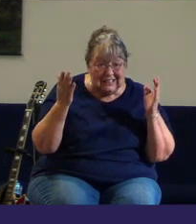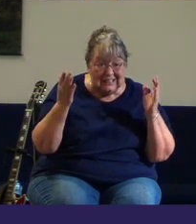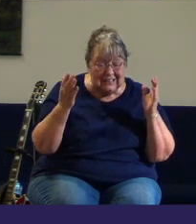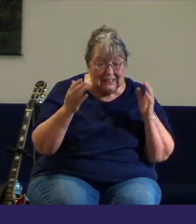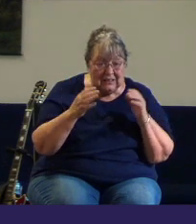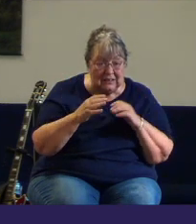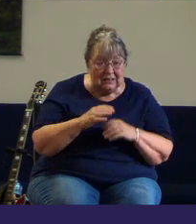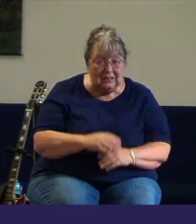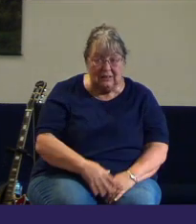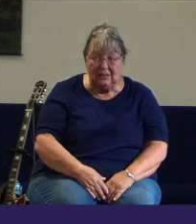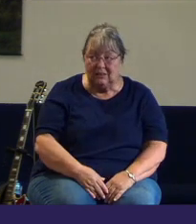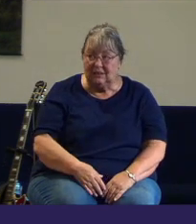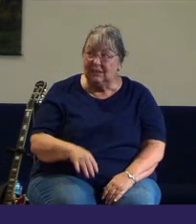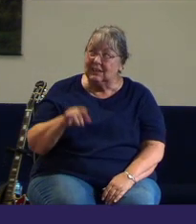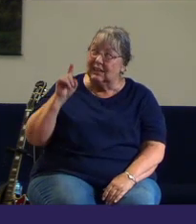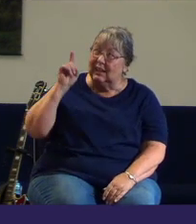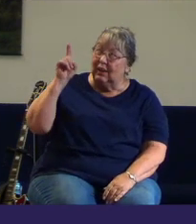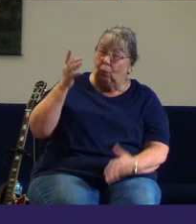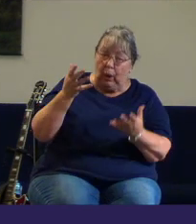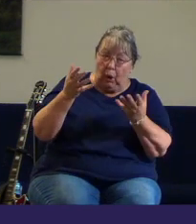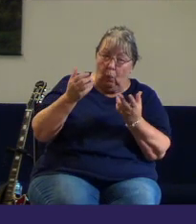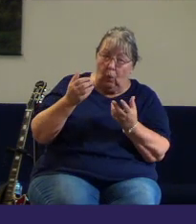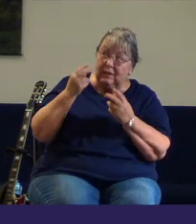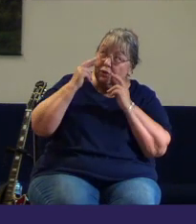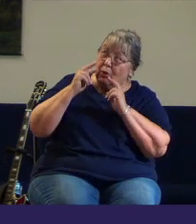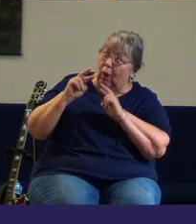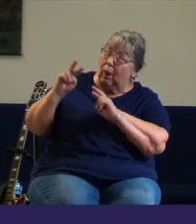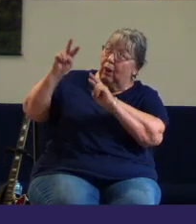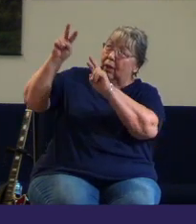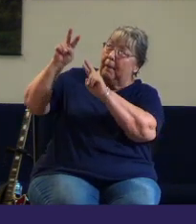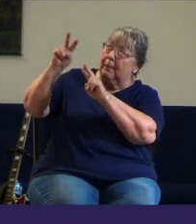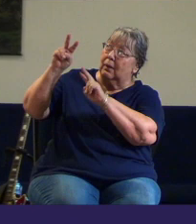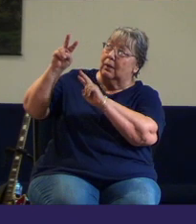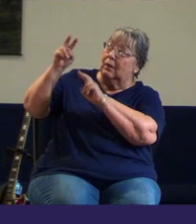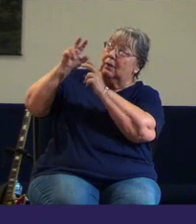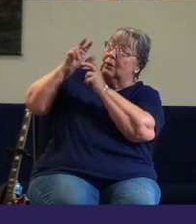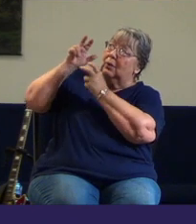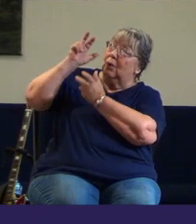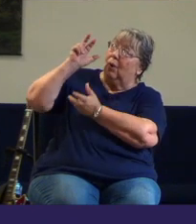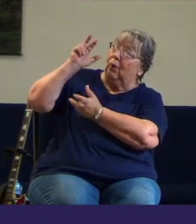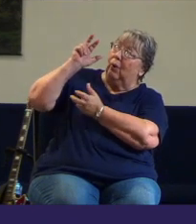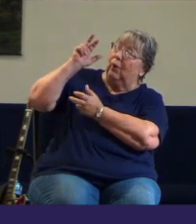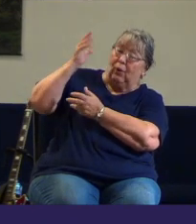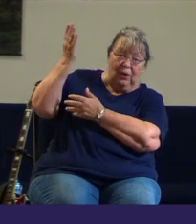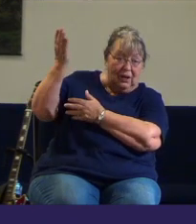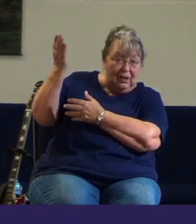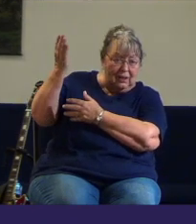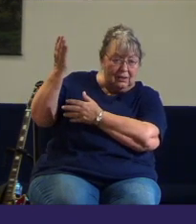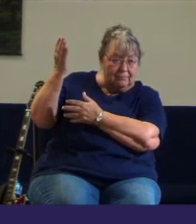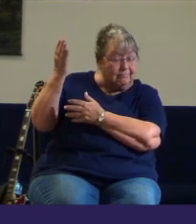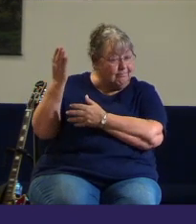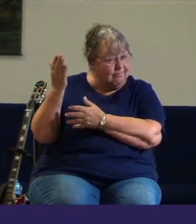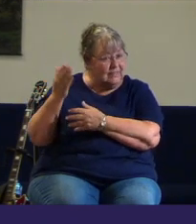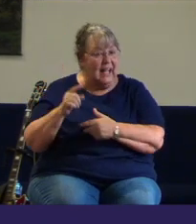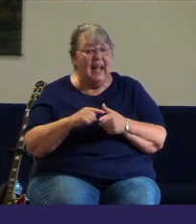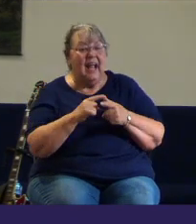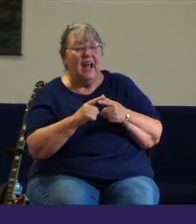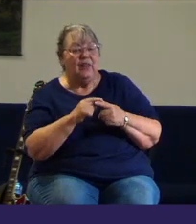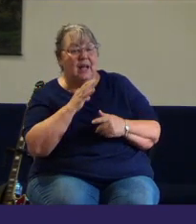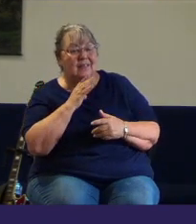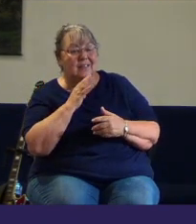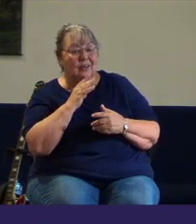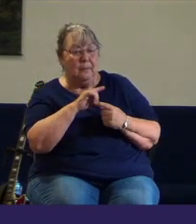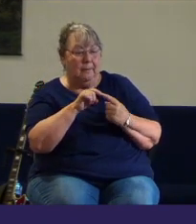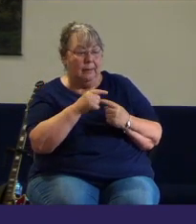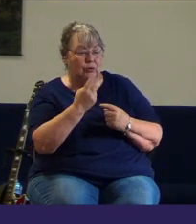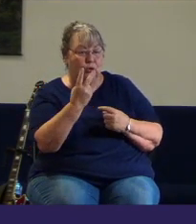Is he our hero? Is he the one we want to look to and be like and follow? And then we spoke about two people, right? There was two men